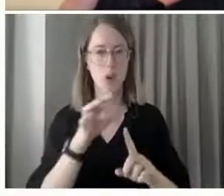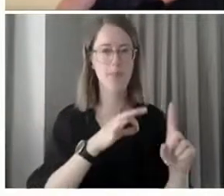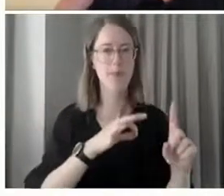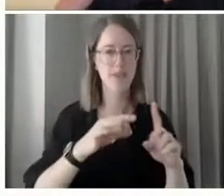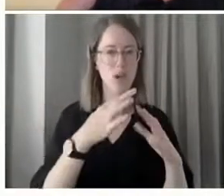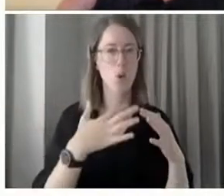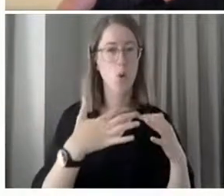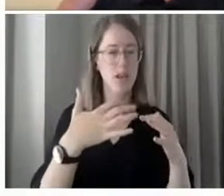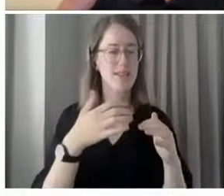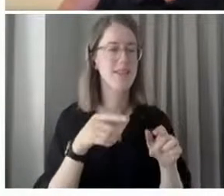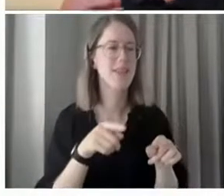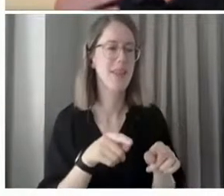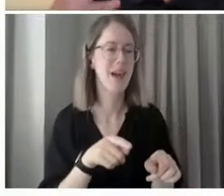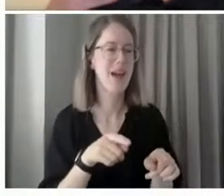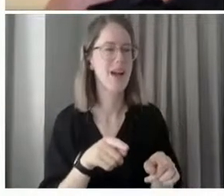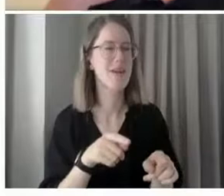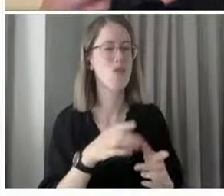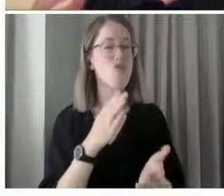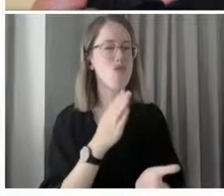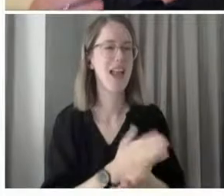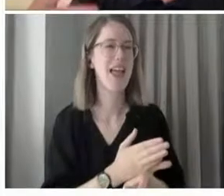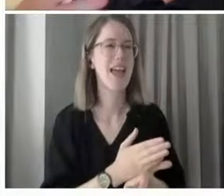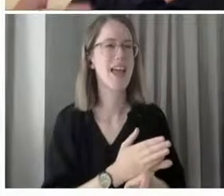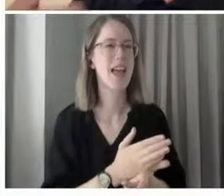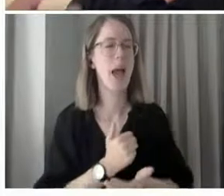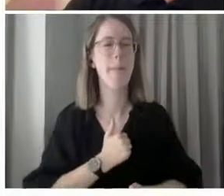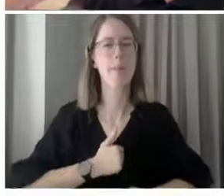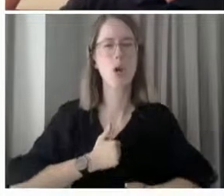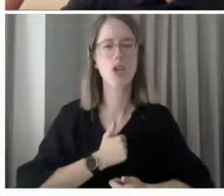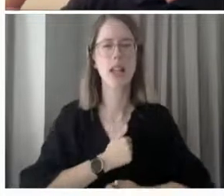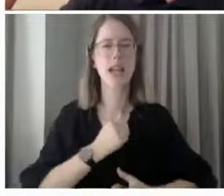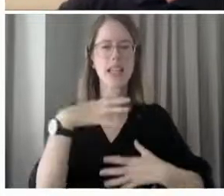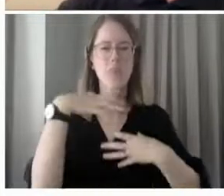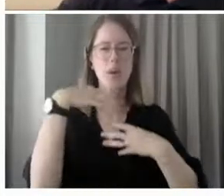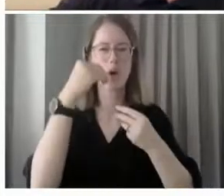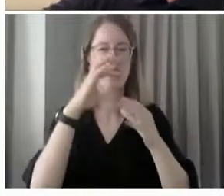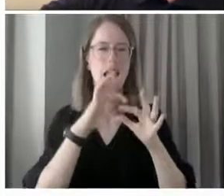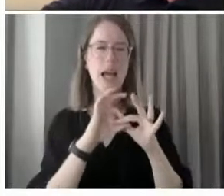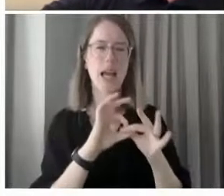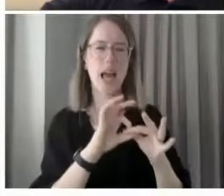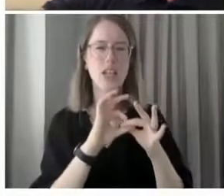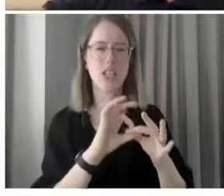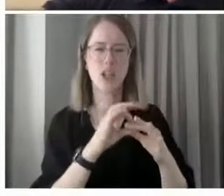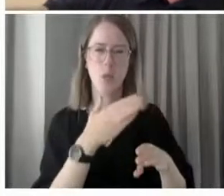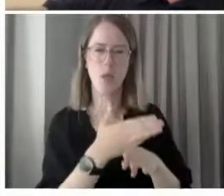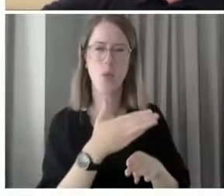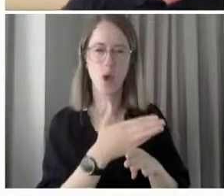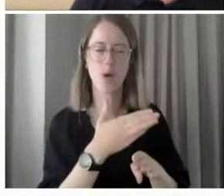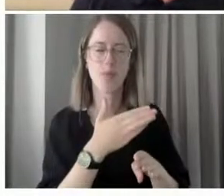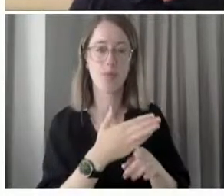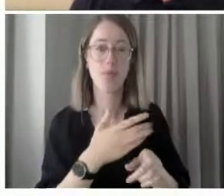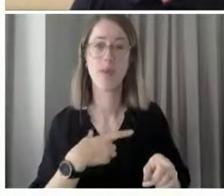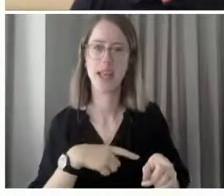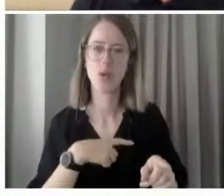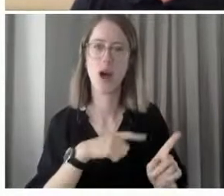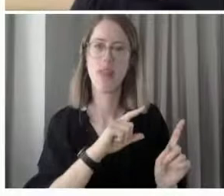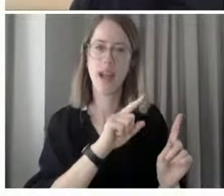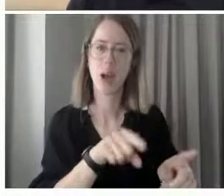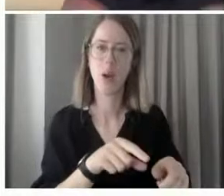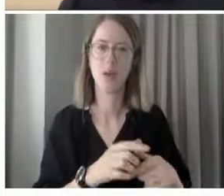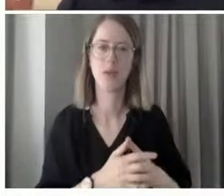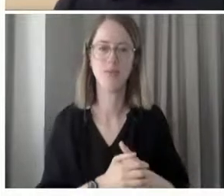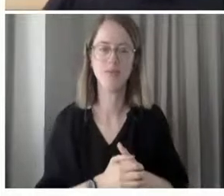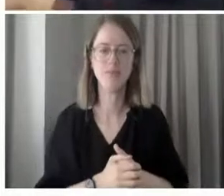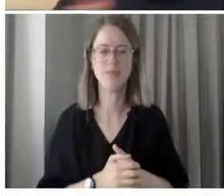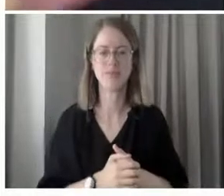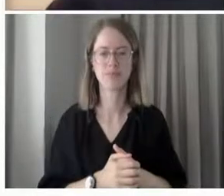are really emotionally and spiritually engaging with the work that they're going to. That's why they go. You know, they